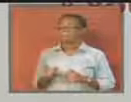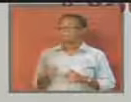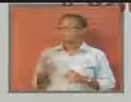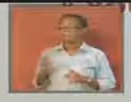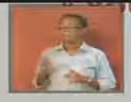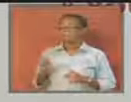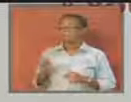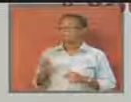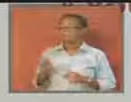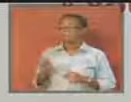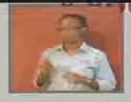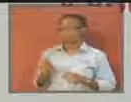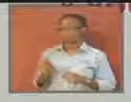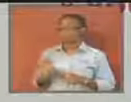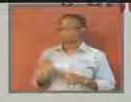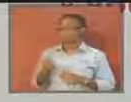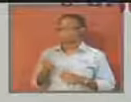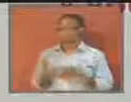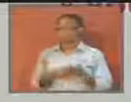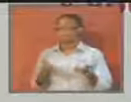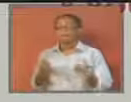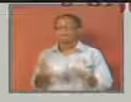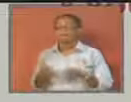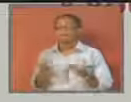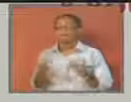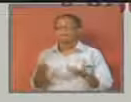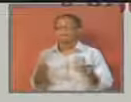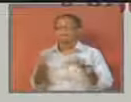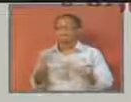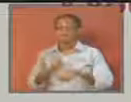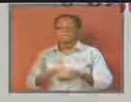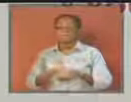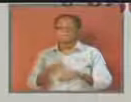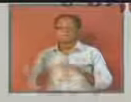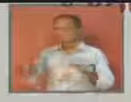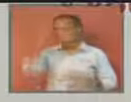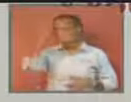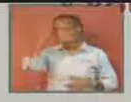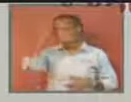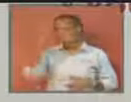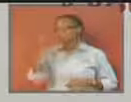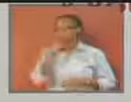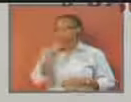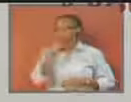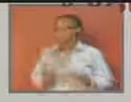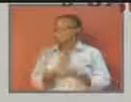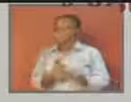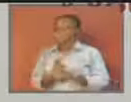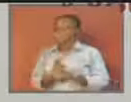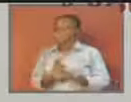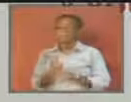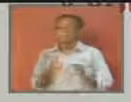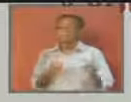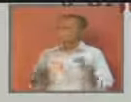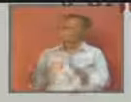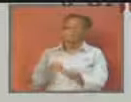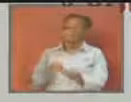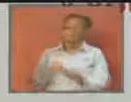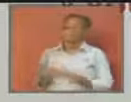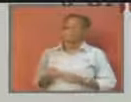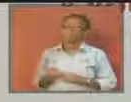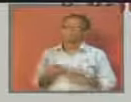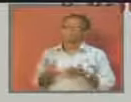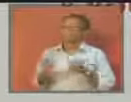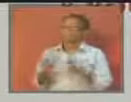sector, and we were happy to have them and continue to do so. So there's no restriction on private sector seeing COVID-19